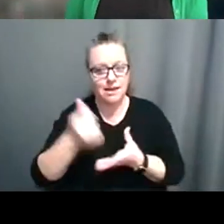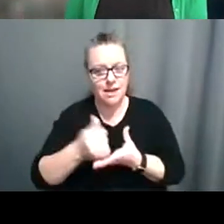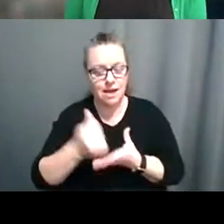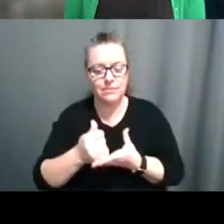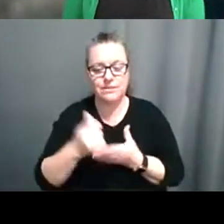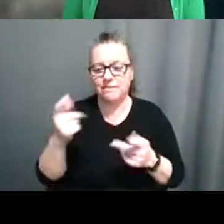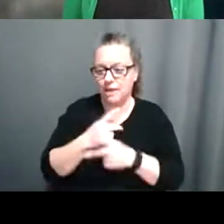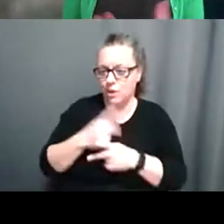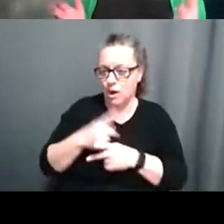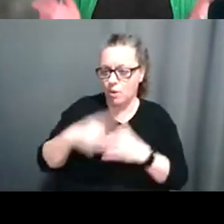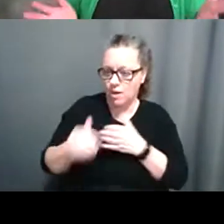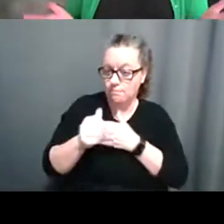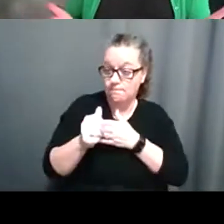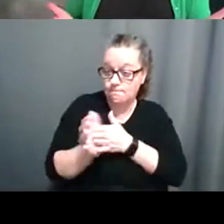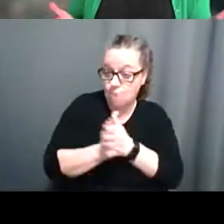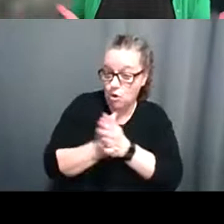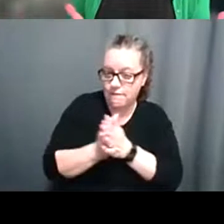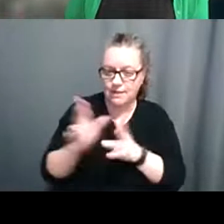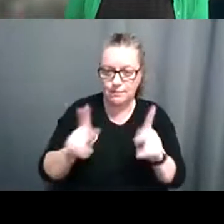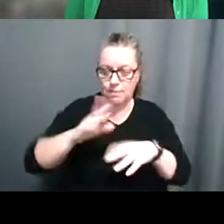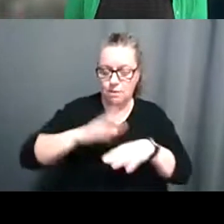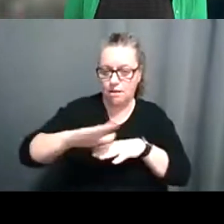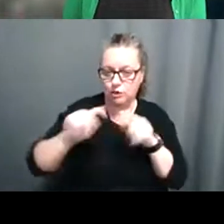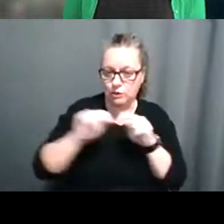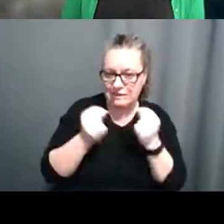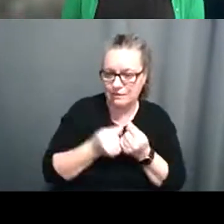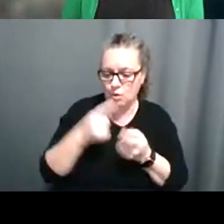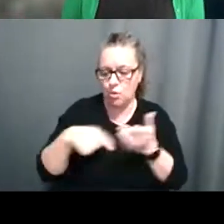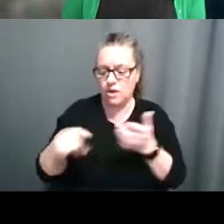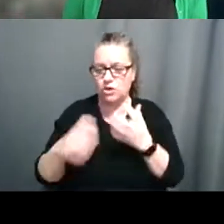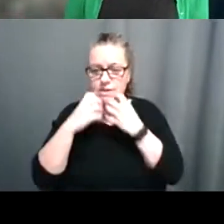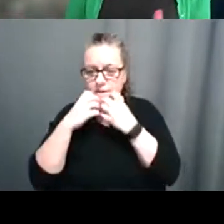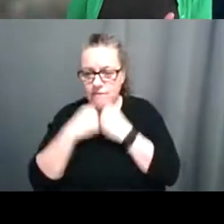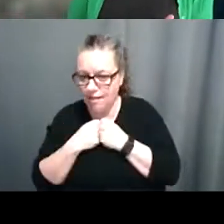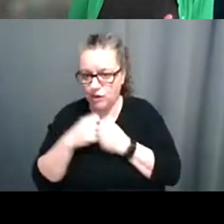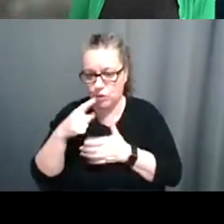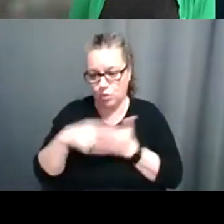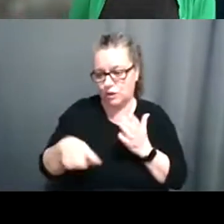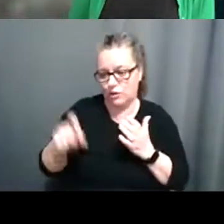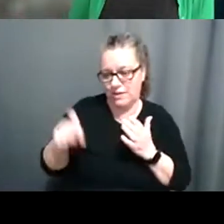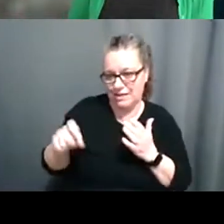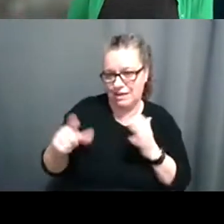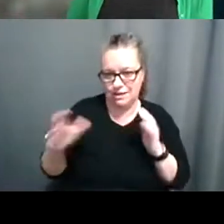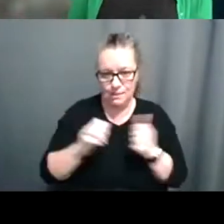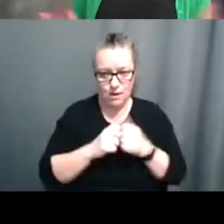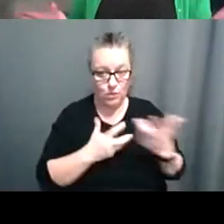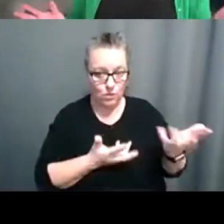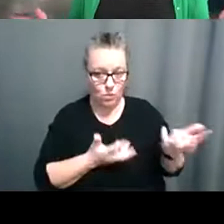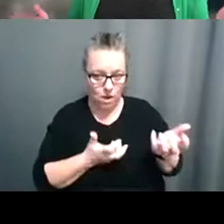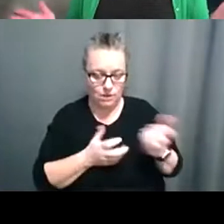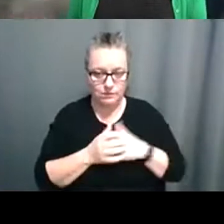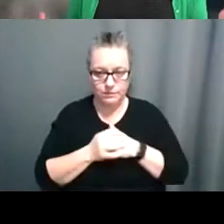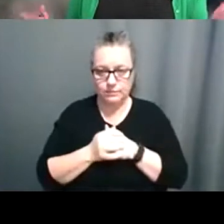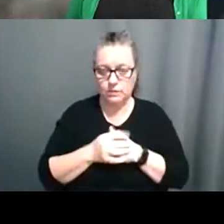your team. What do they value? What do they need versus want? And what are